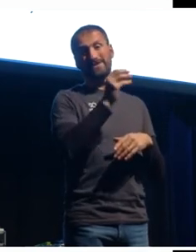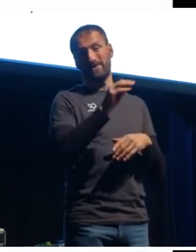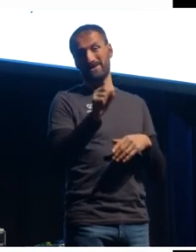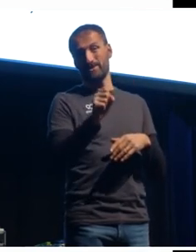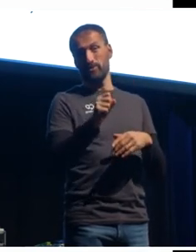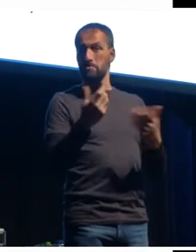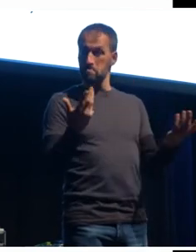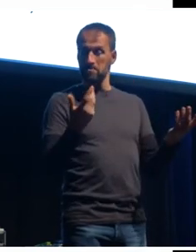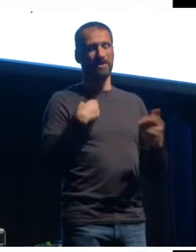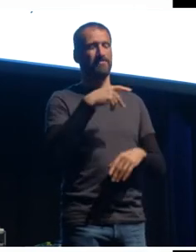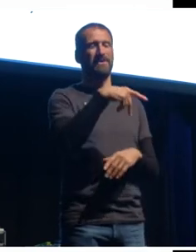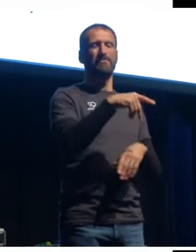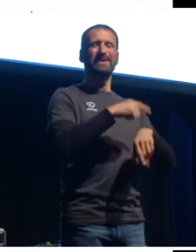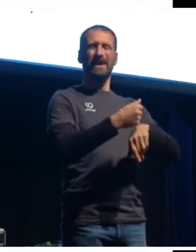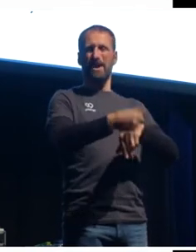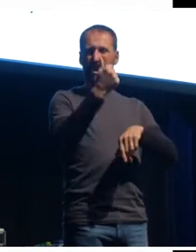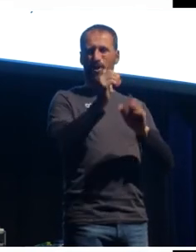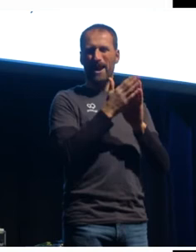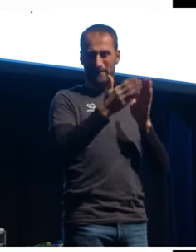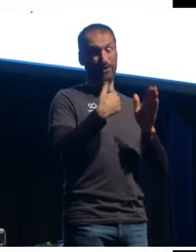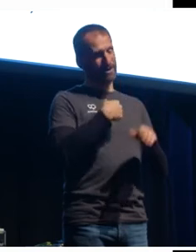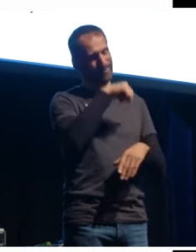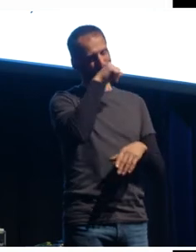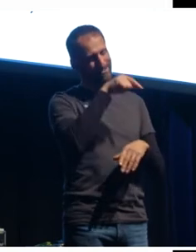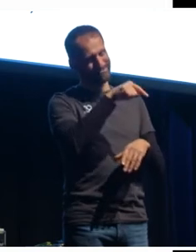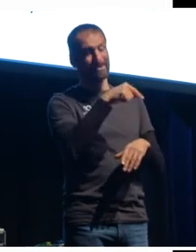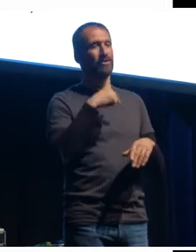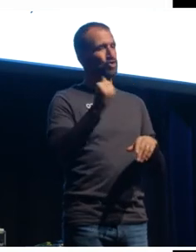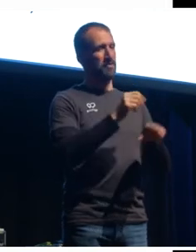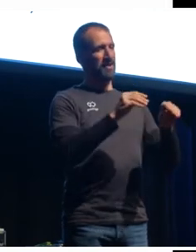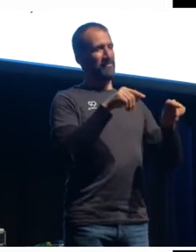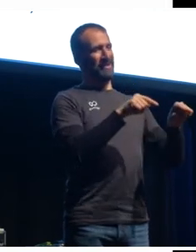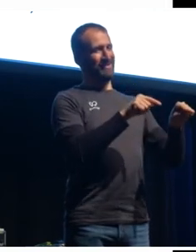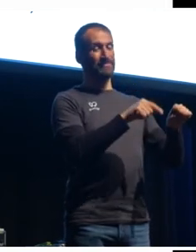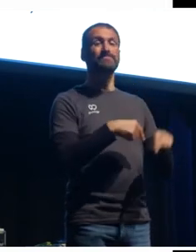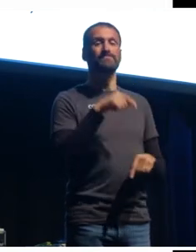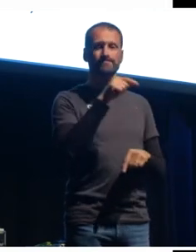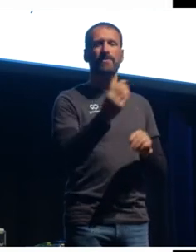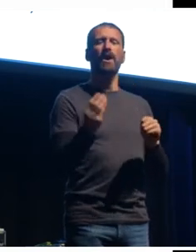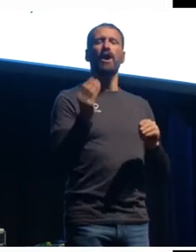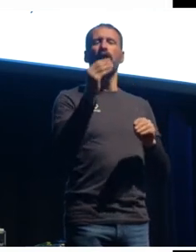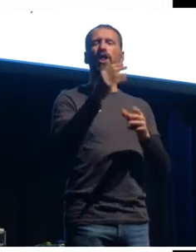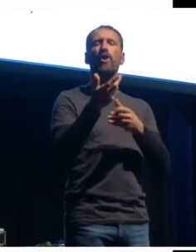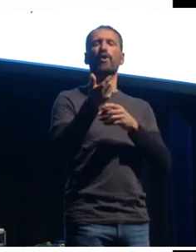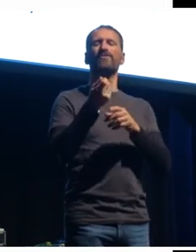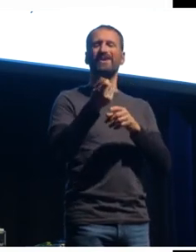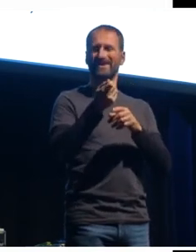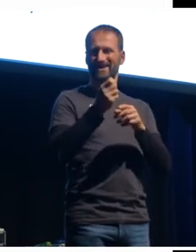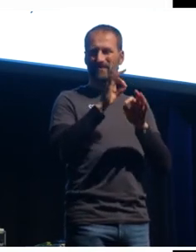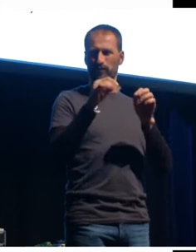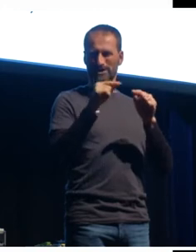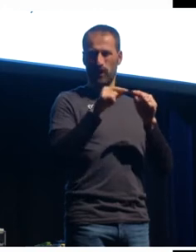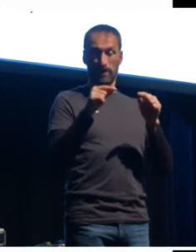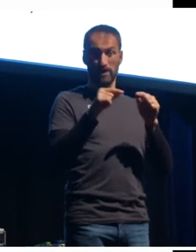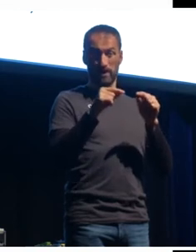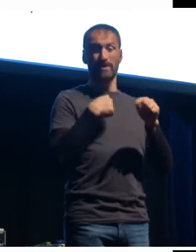my ptimeout library that I like a lot. I will pass in my load feed function, and I'll give it the